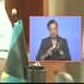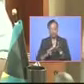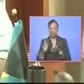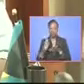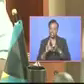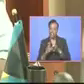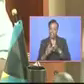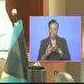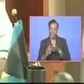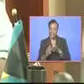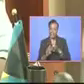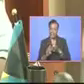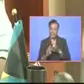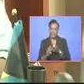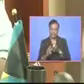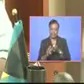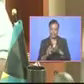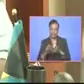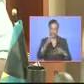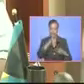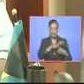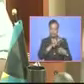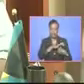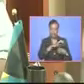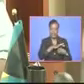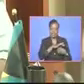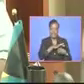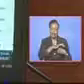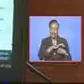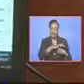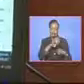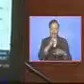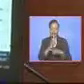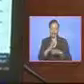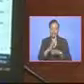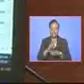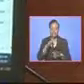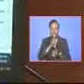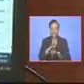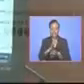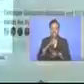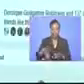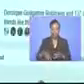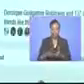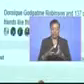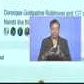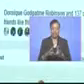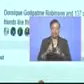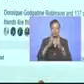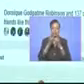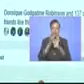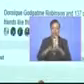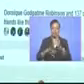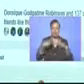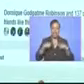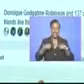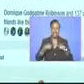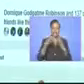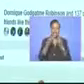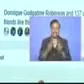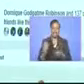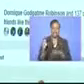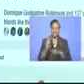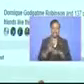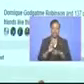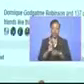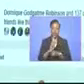resumes, revamp their resumes in a professional manner. Farquharson says the department now has a software that will allow persons